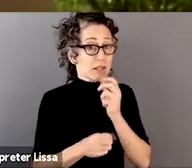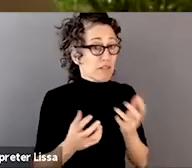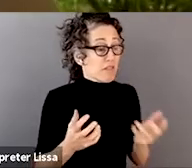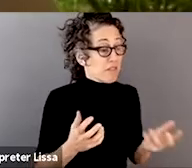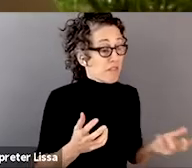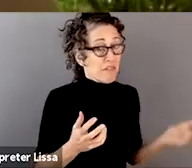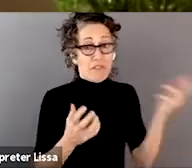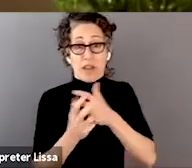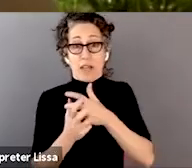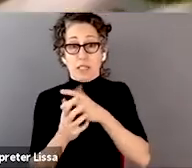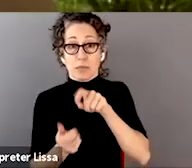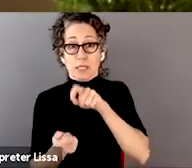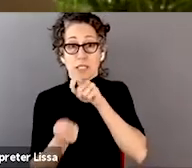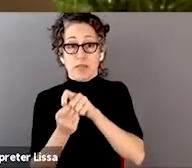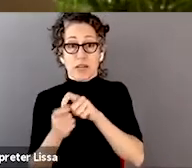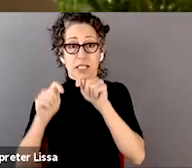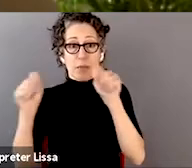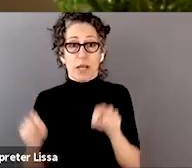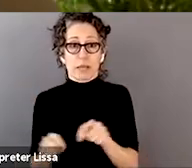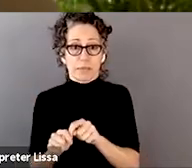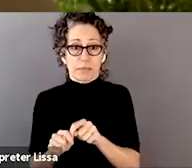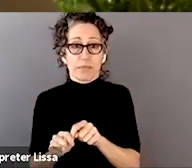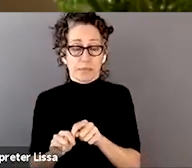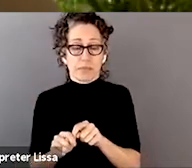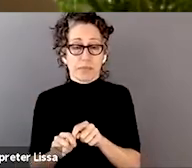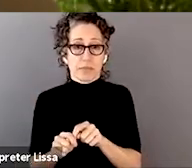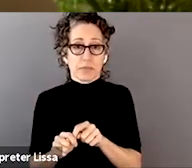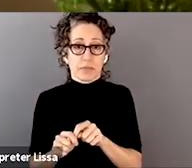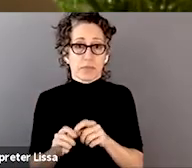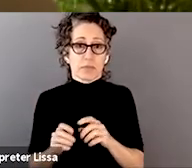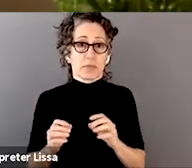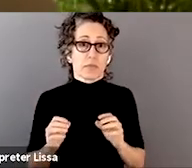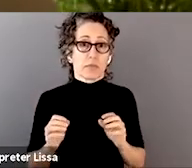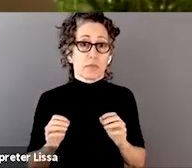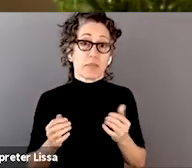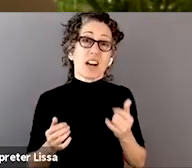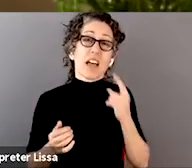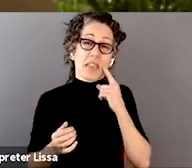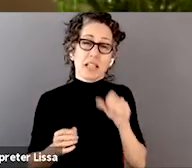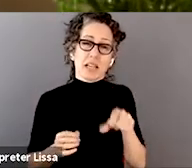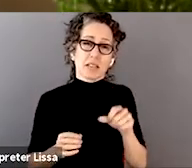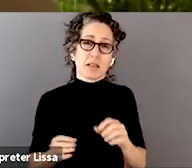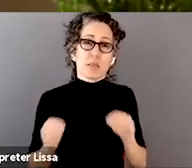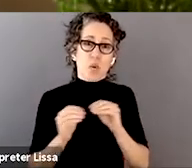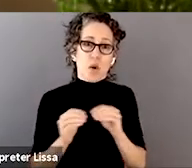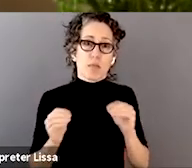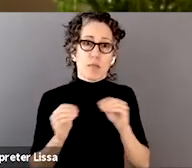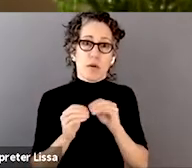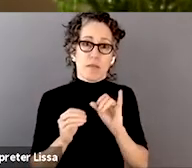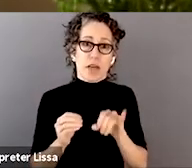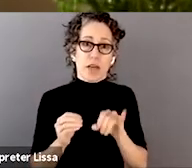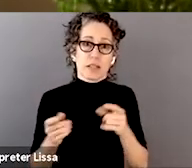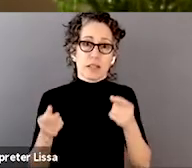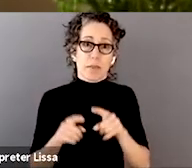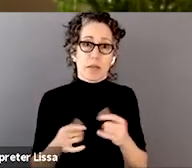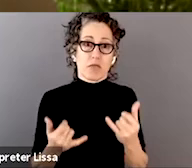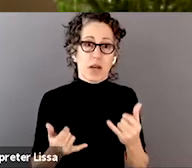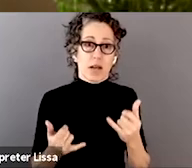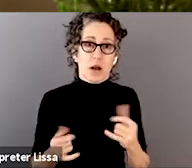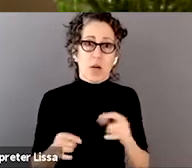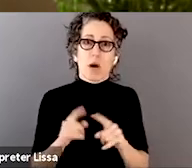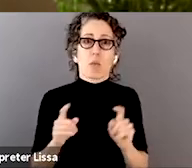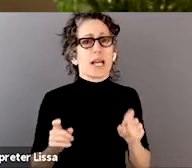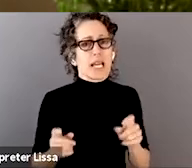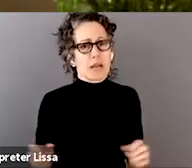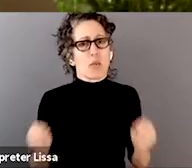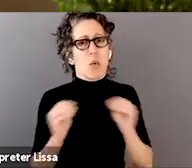be more interdisciplinary. Of course, I think there is more and more of that happening recently, but I think we need way more. And just, I